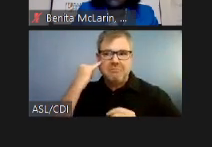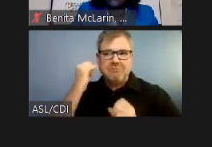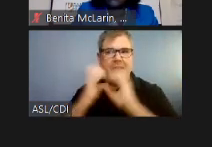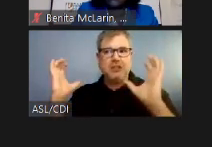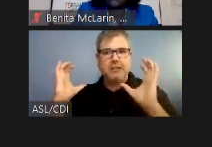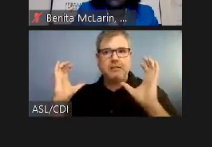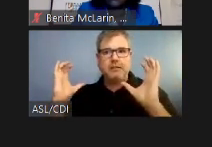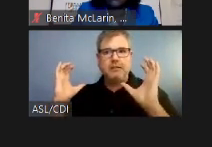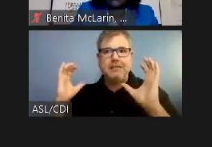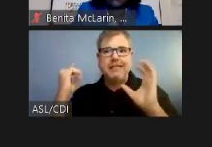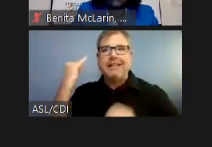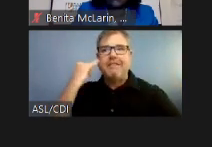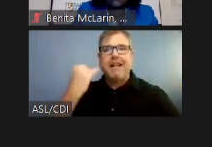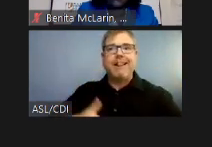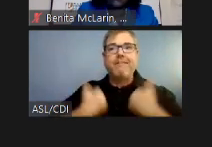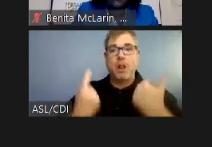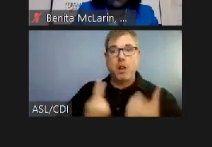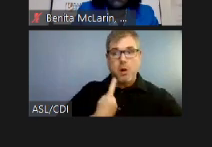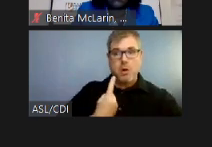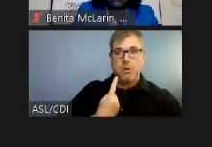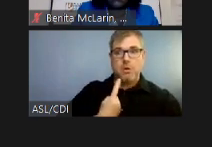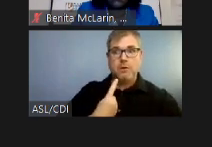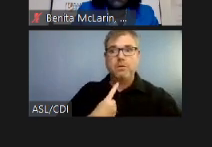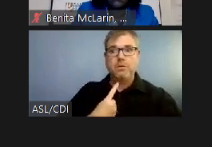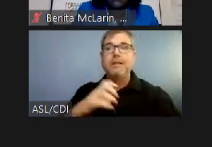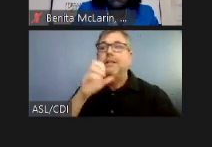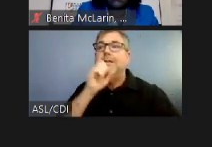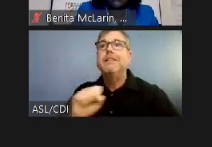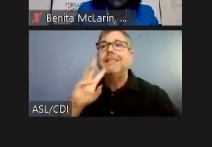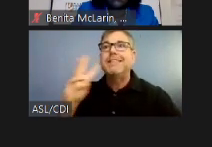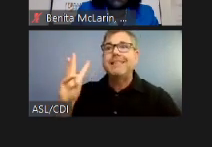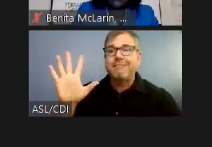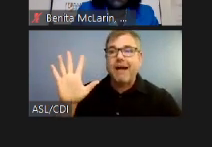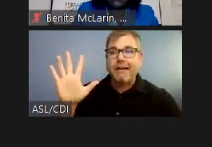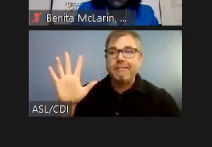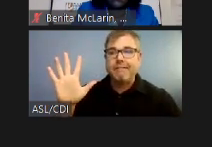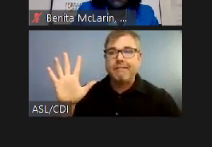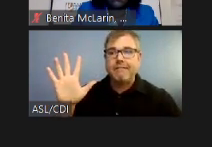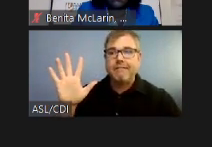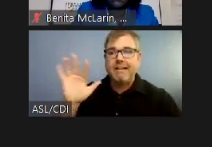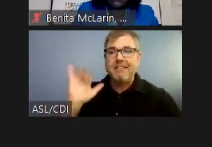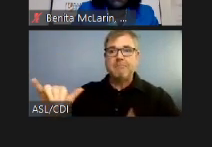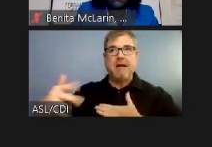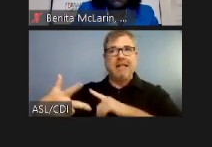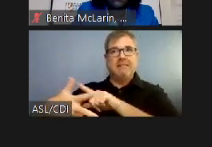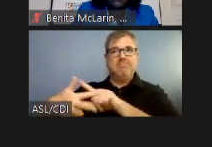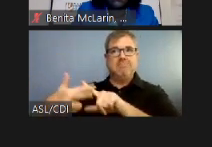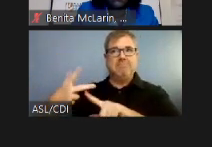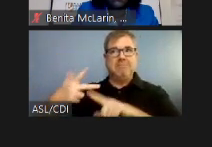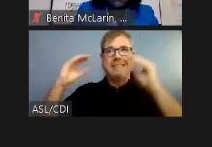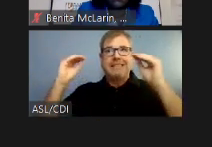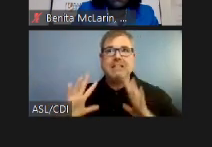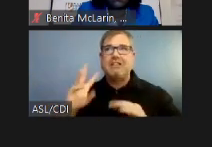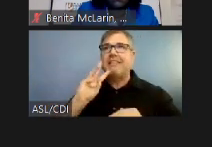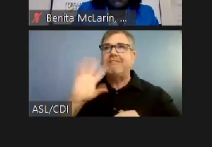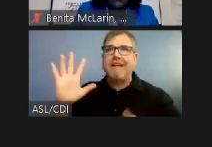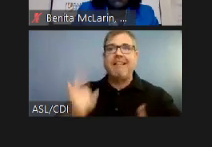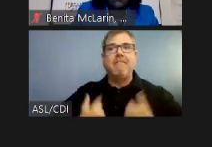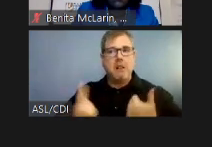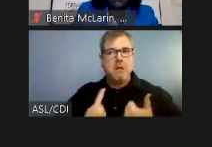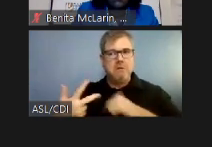age 65. So there you go. We're phase 1B, tier